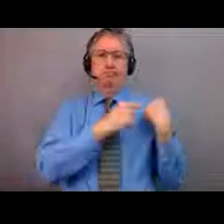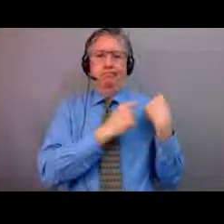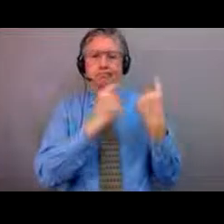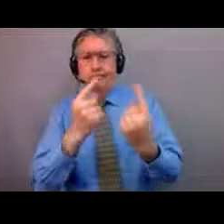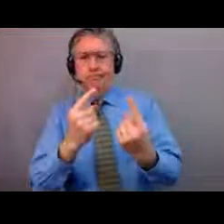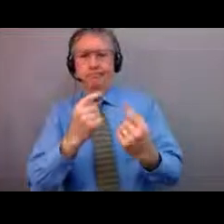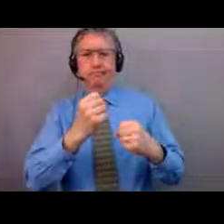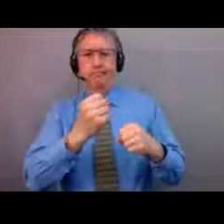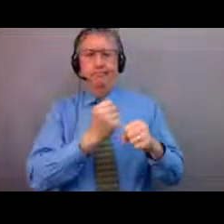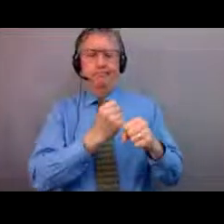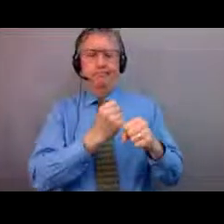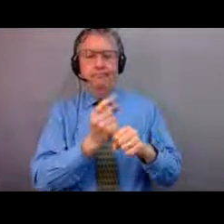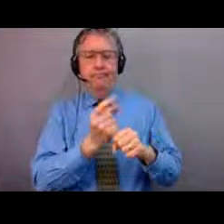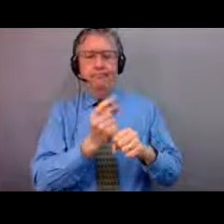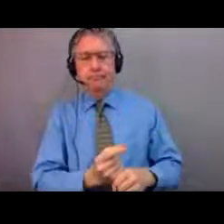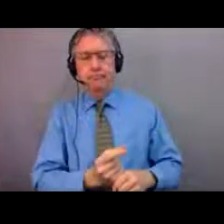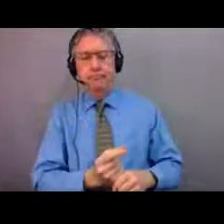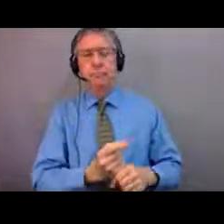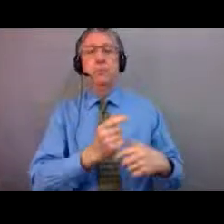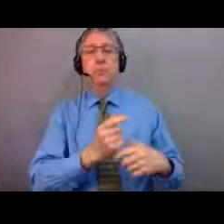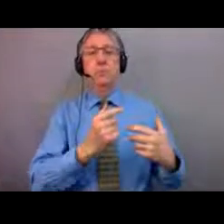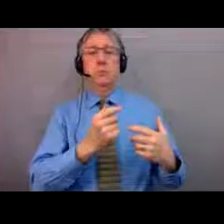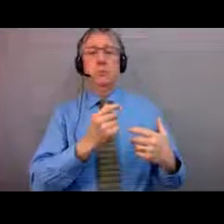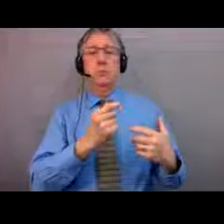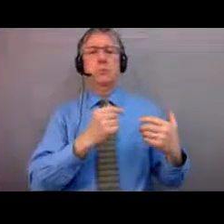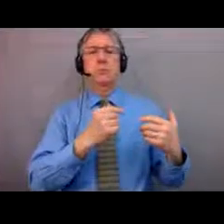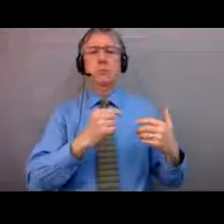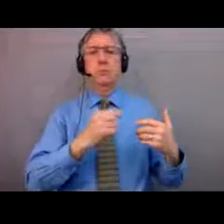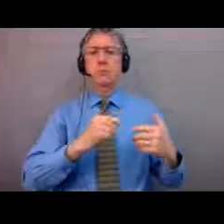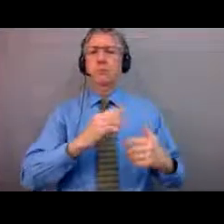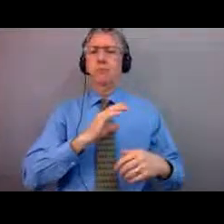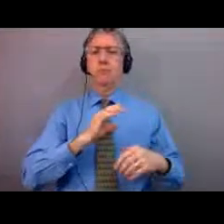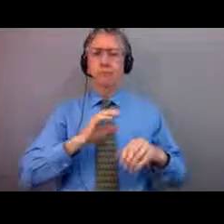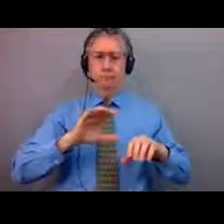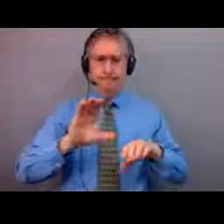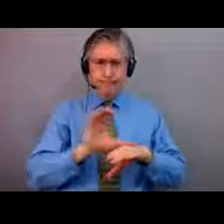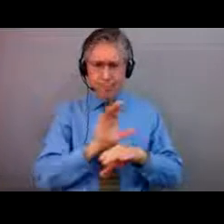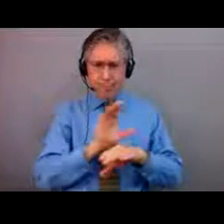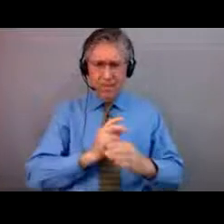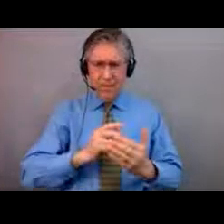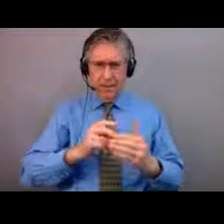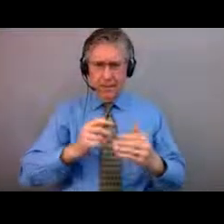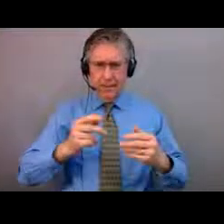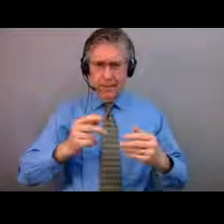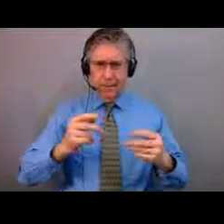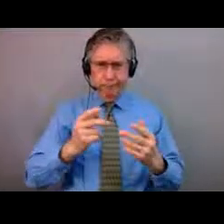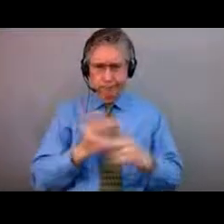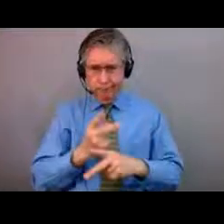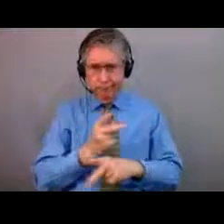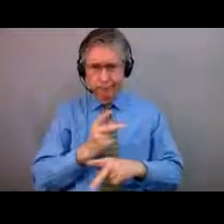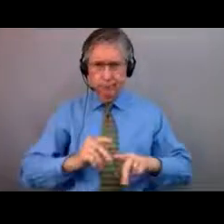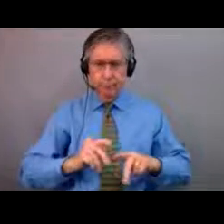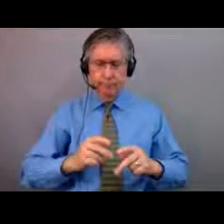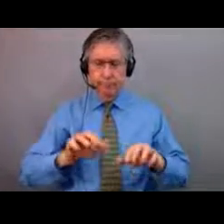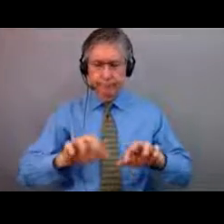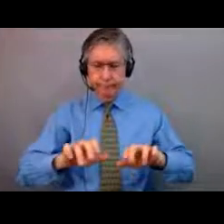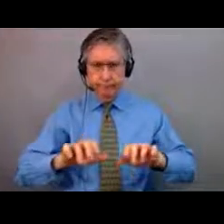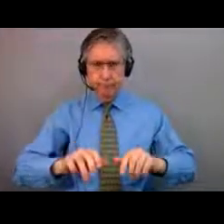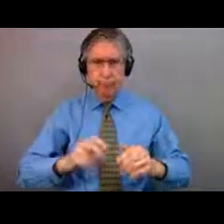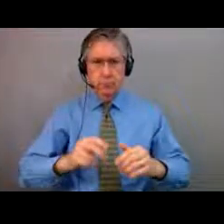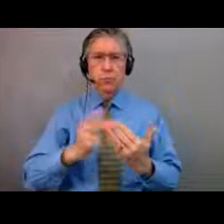is to develop some very good, elegant models of the changes that